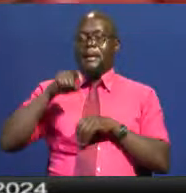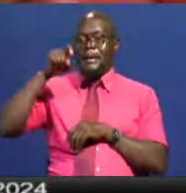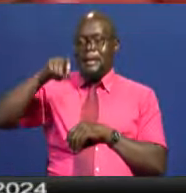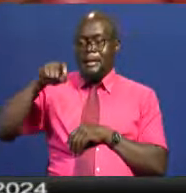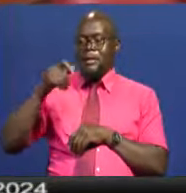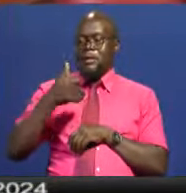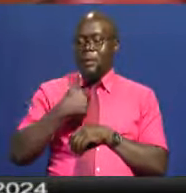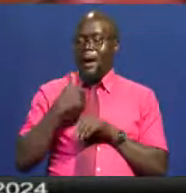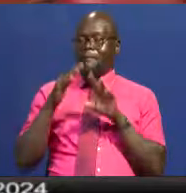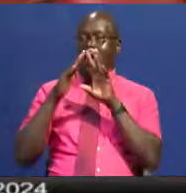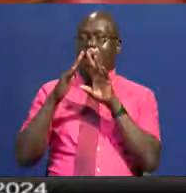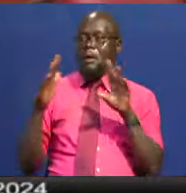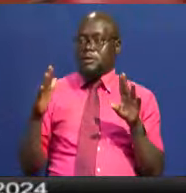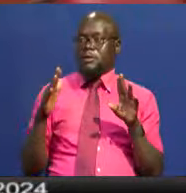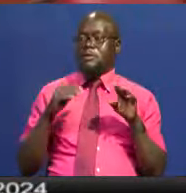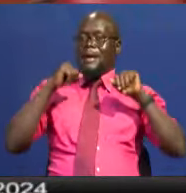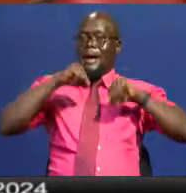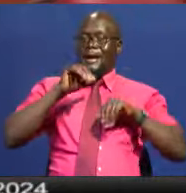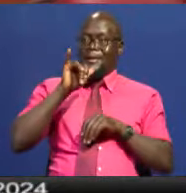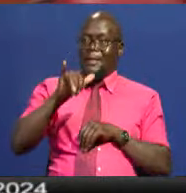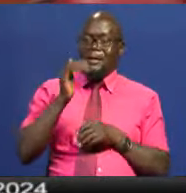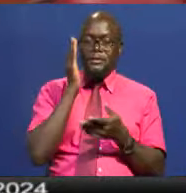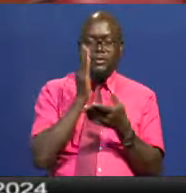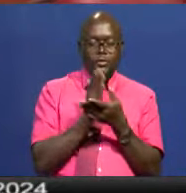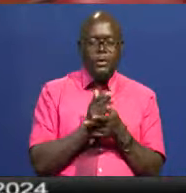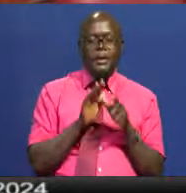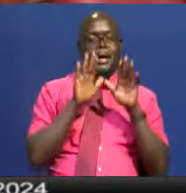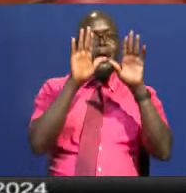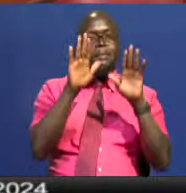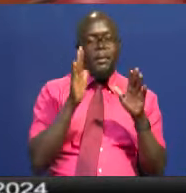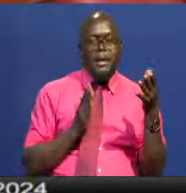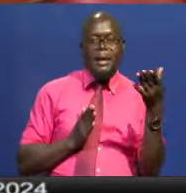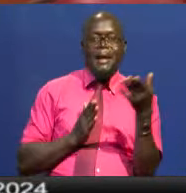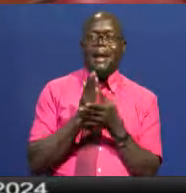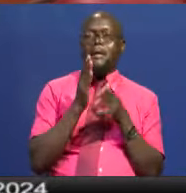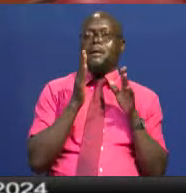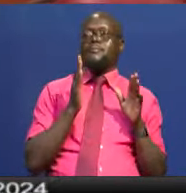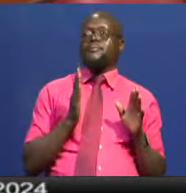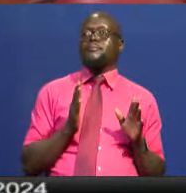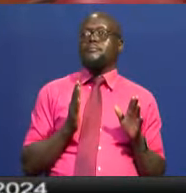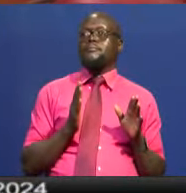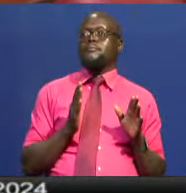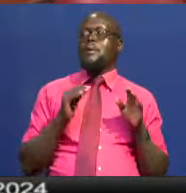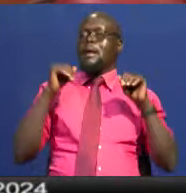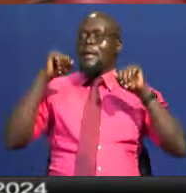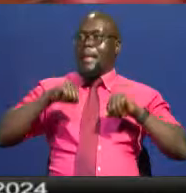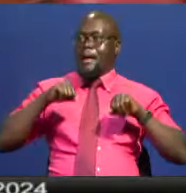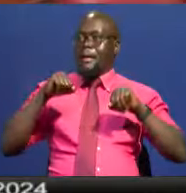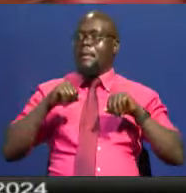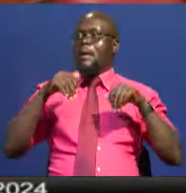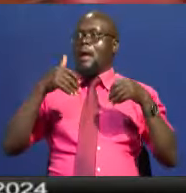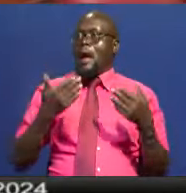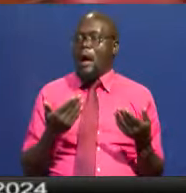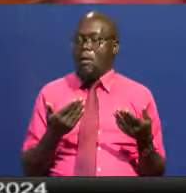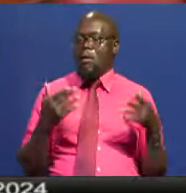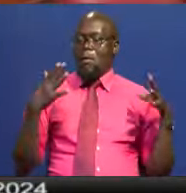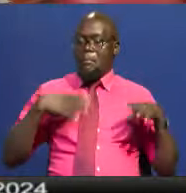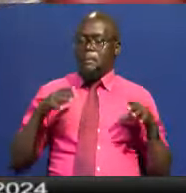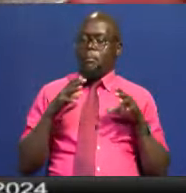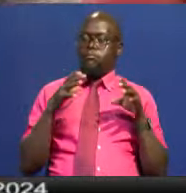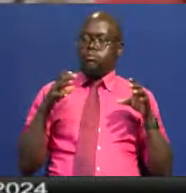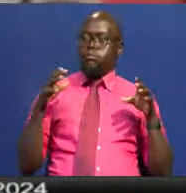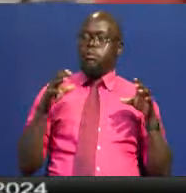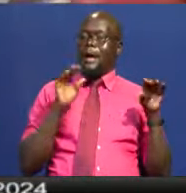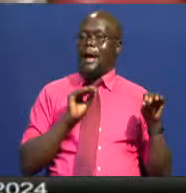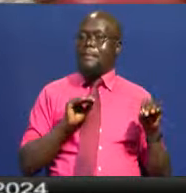housing. They agreed that it is a fundamental human right. They agreed on the rate of population growth and